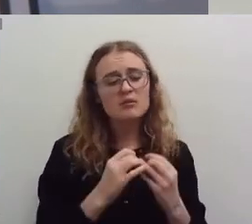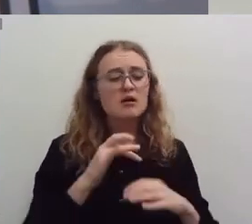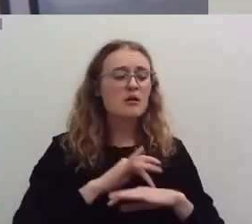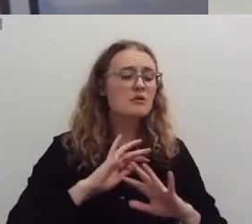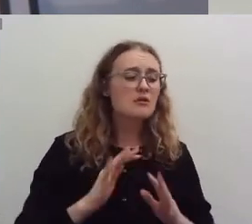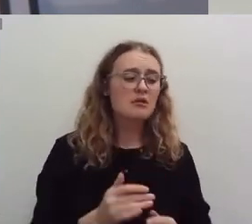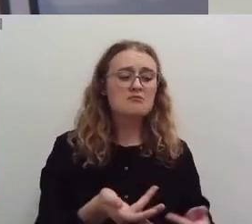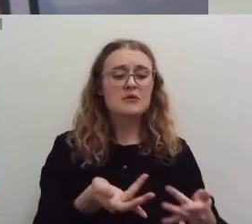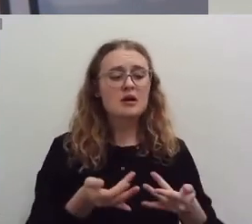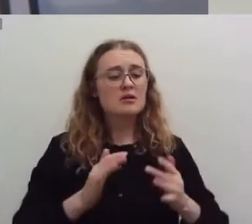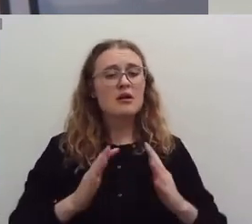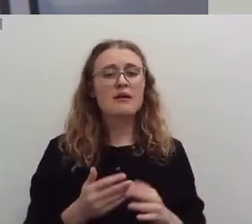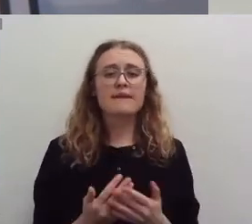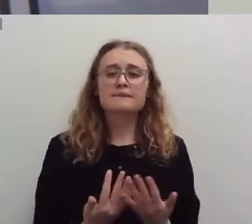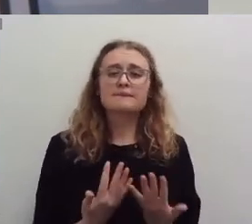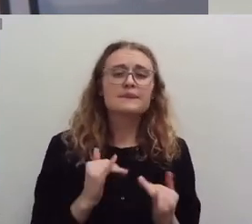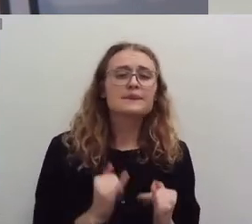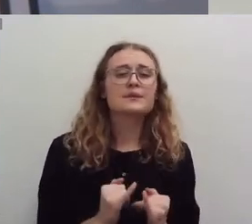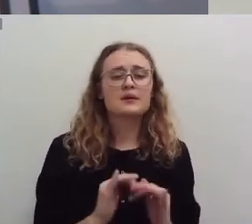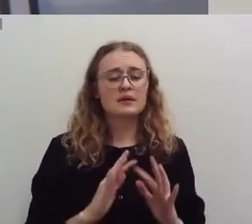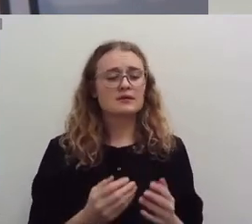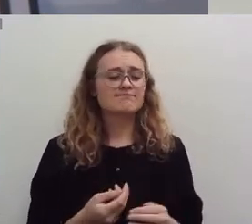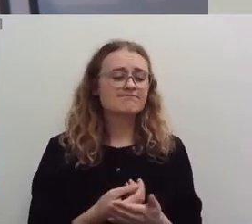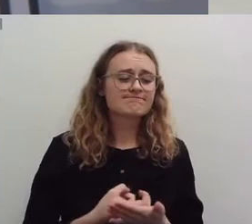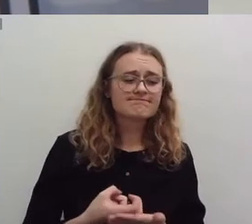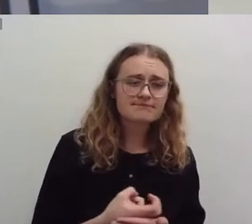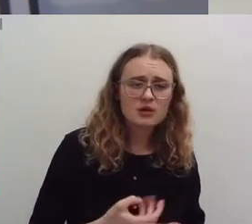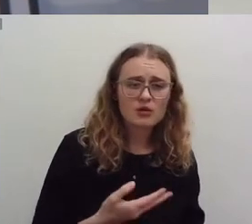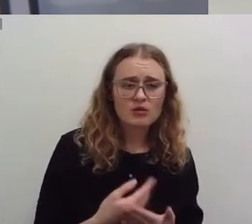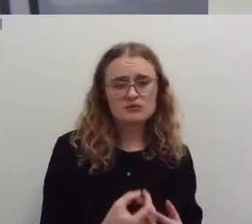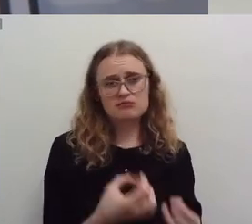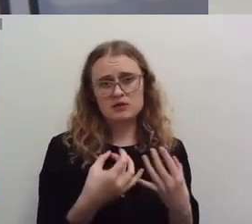are capable of getting out of that life. And